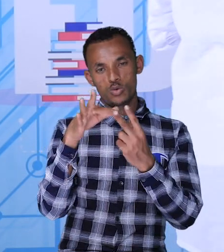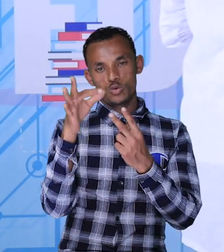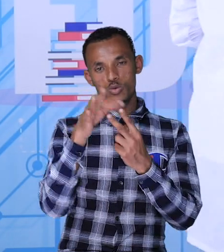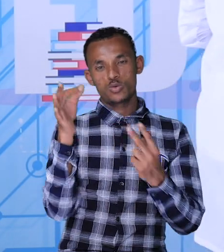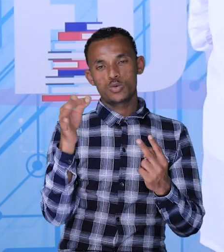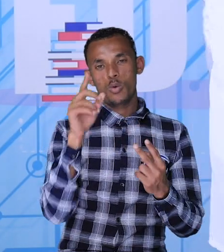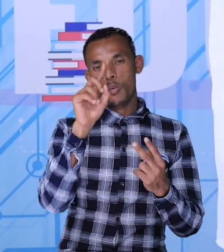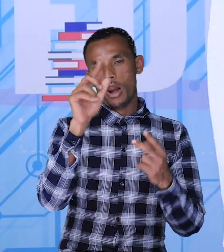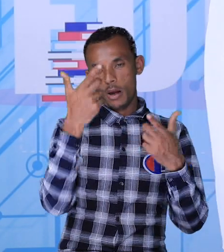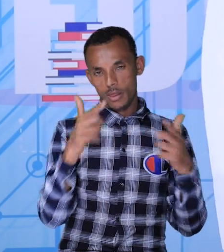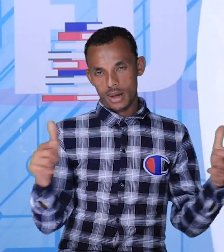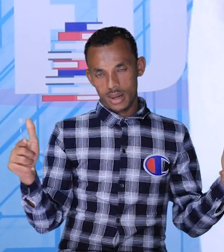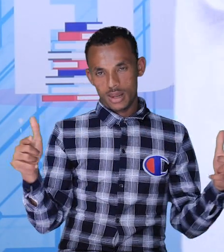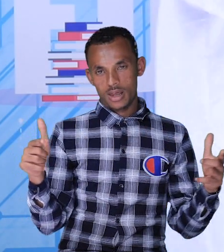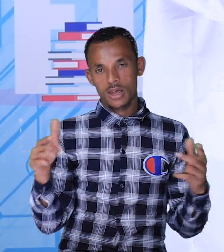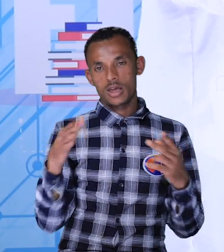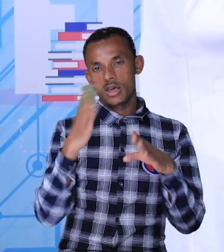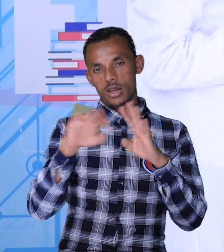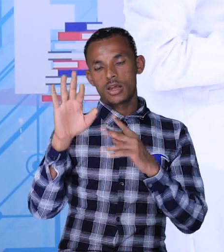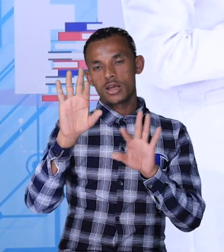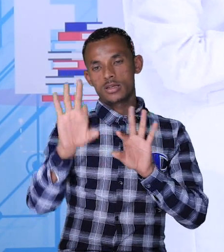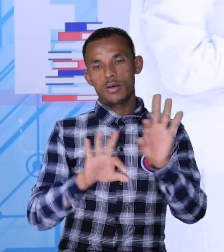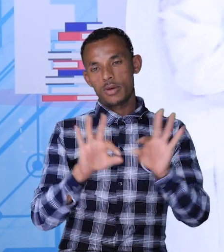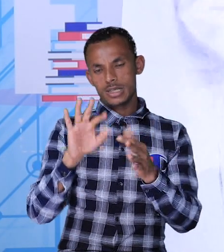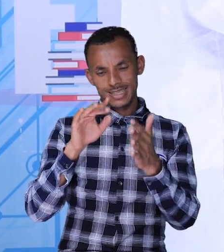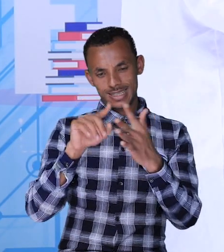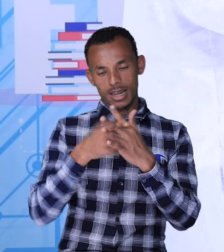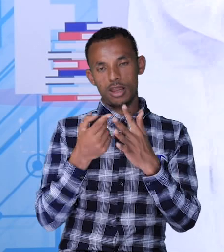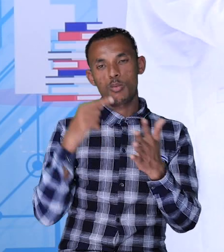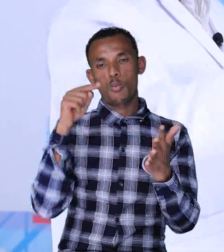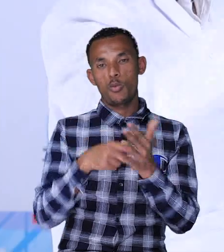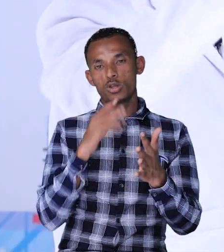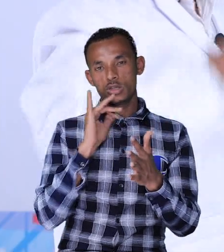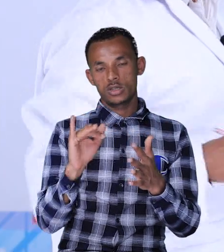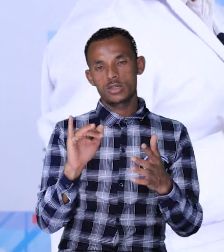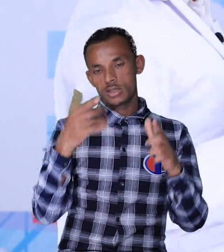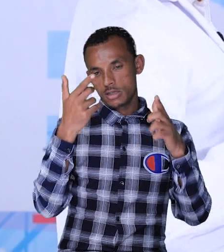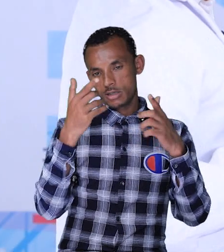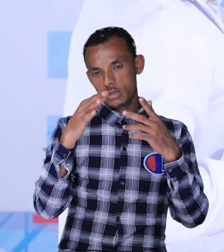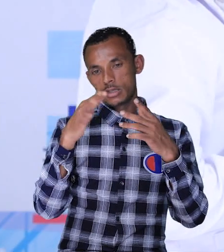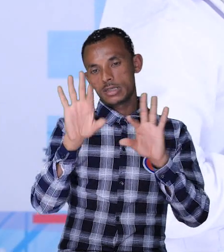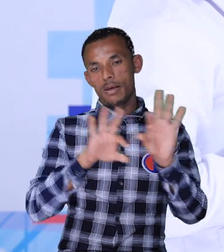one arbitrarily chosen sample. We'll just starting point or arbitrarily chosen sample.